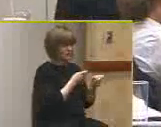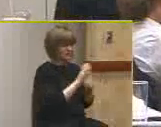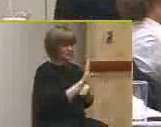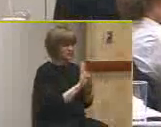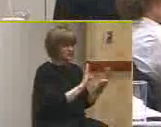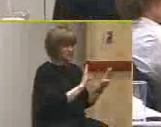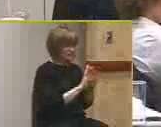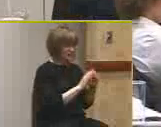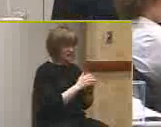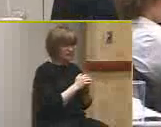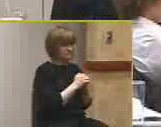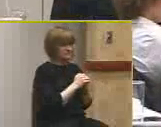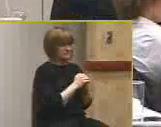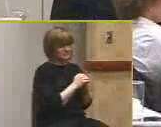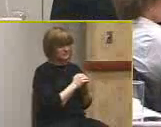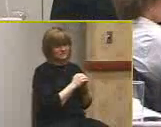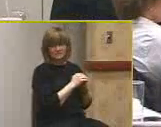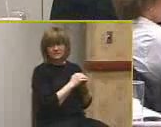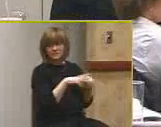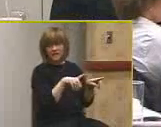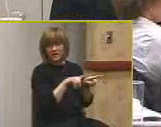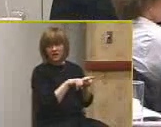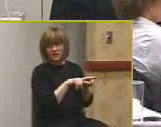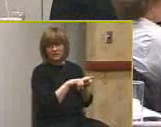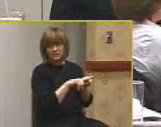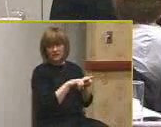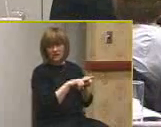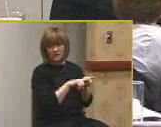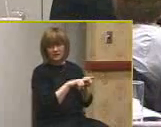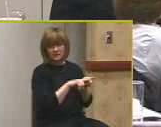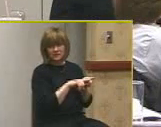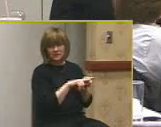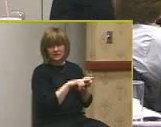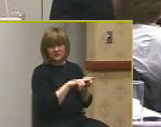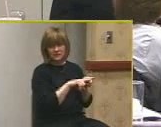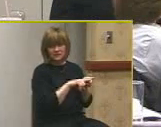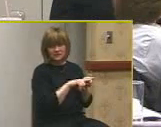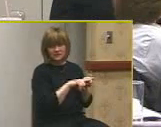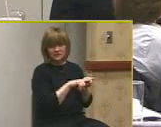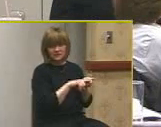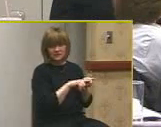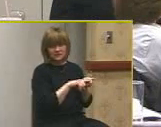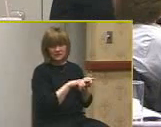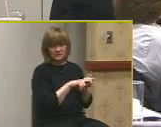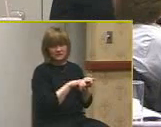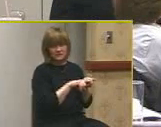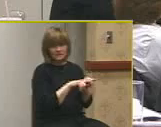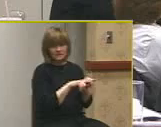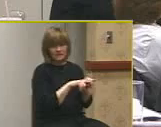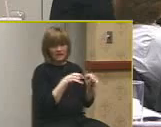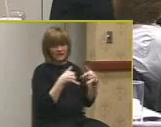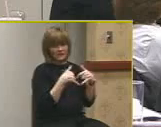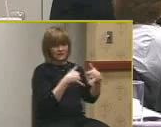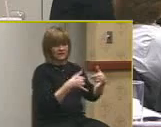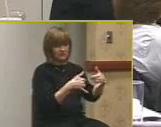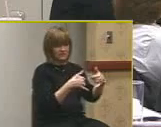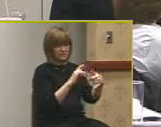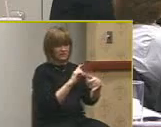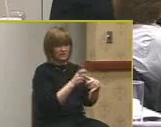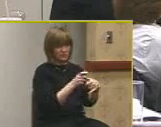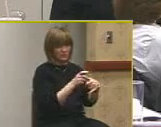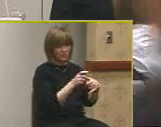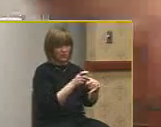of when he's paying attention, and also reward him for paying attention, but also the other students in the classroom for paying